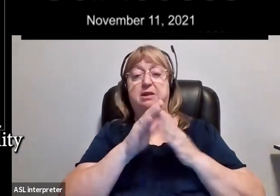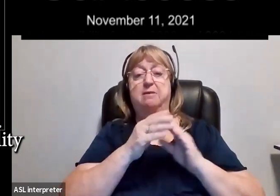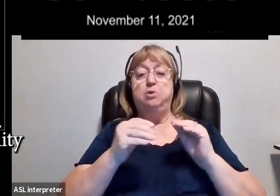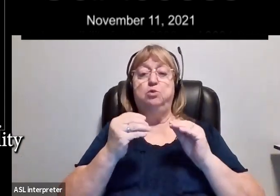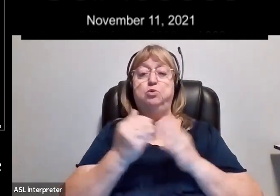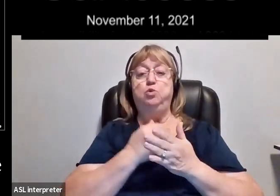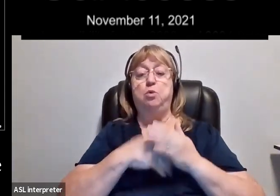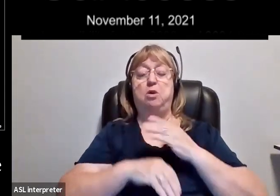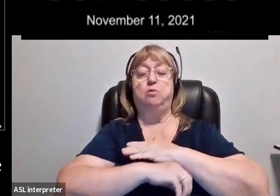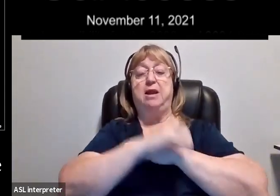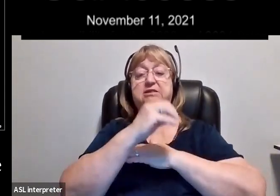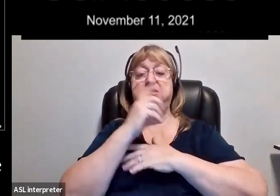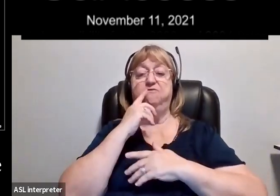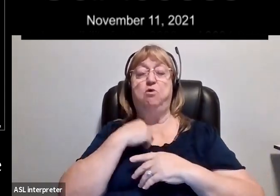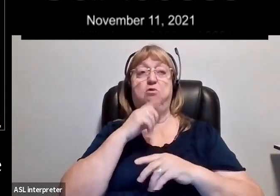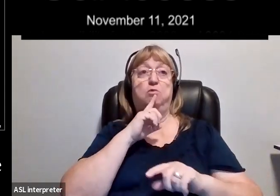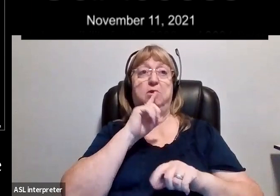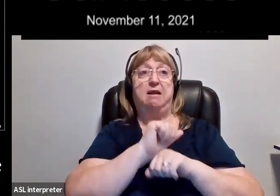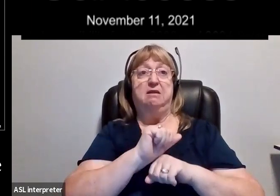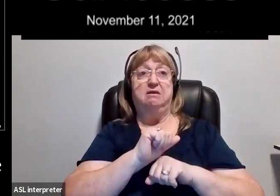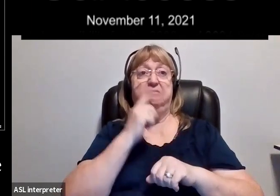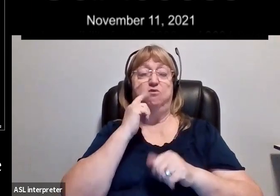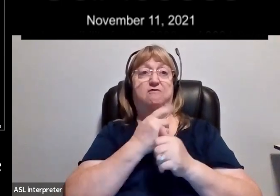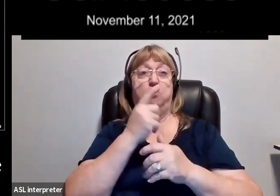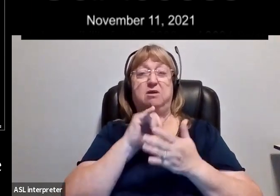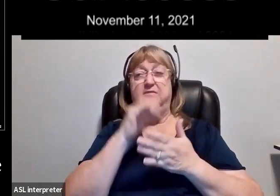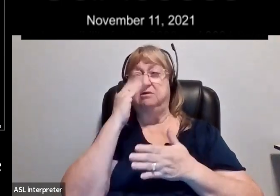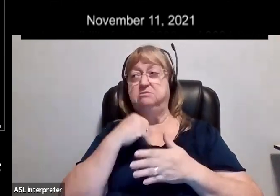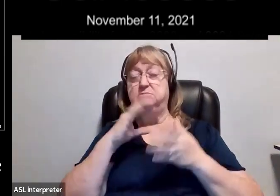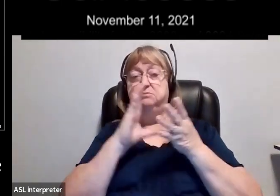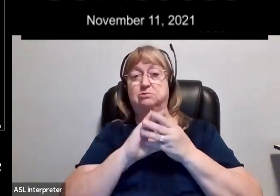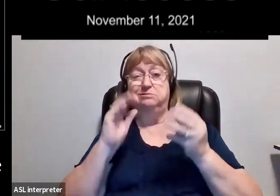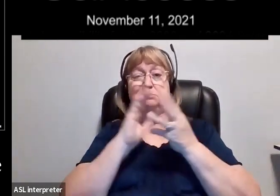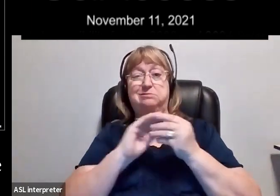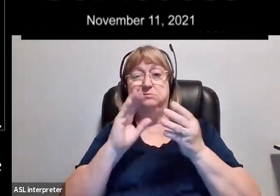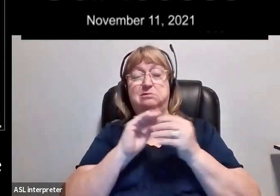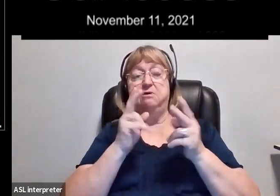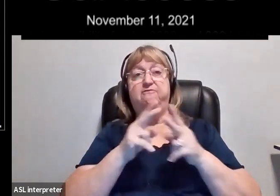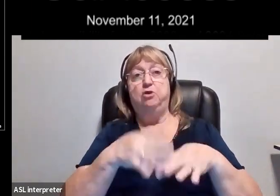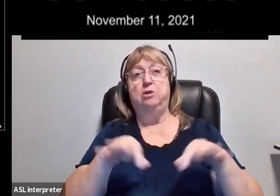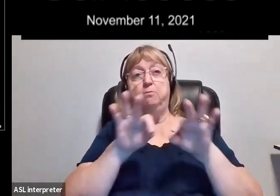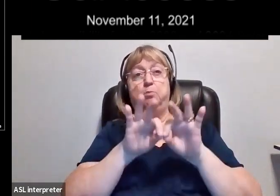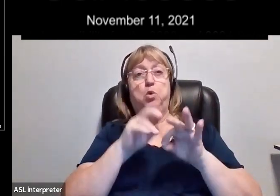for everyone. So that's why storytelling was a very important inclusive